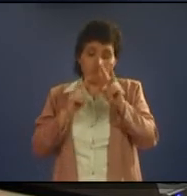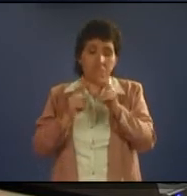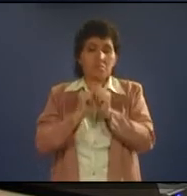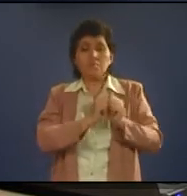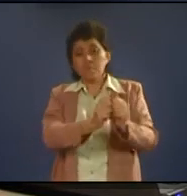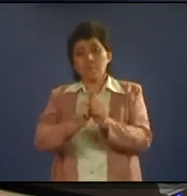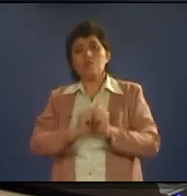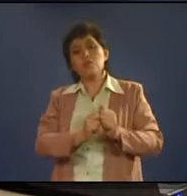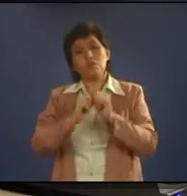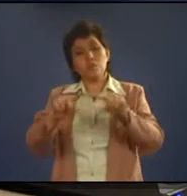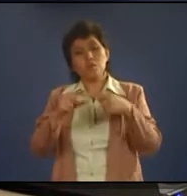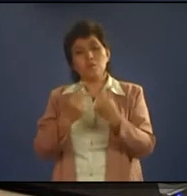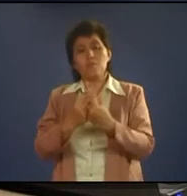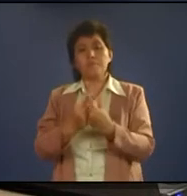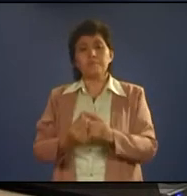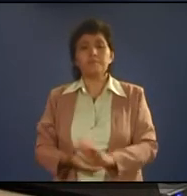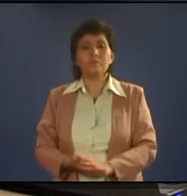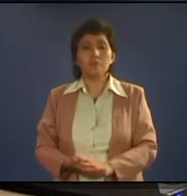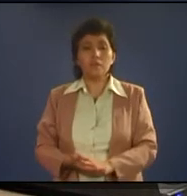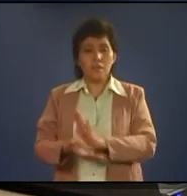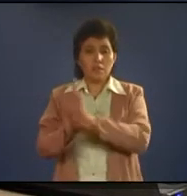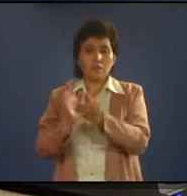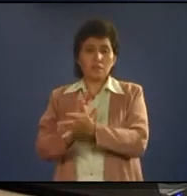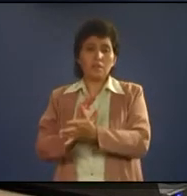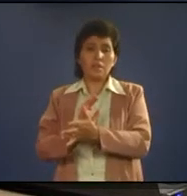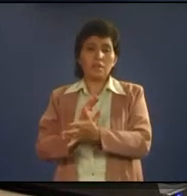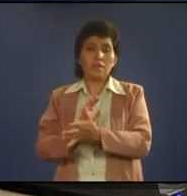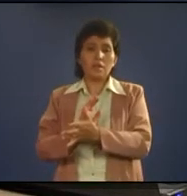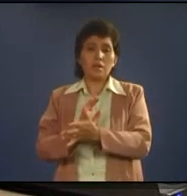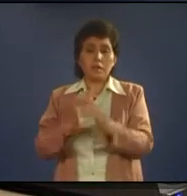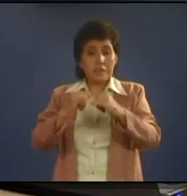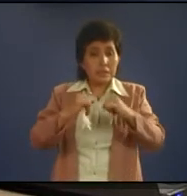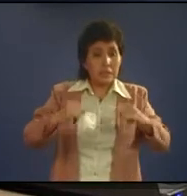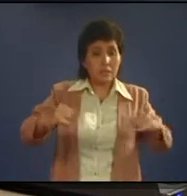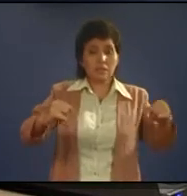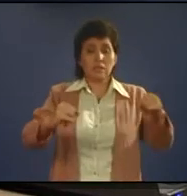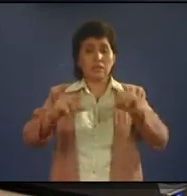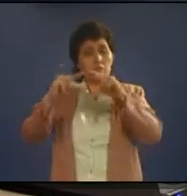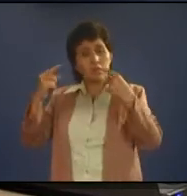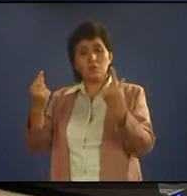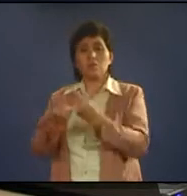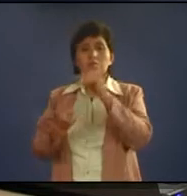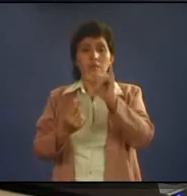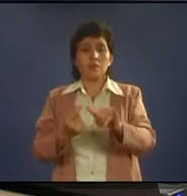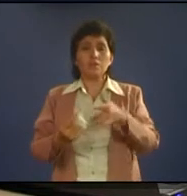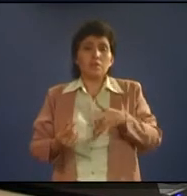in, okay? So these are two types of group membership that you could possibly be in.